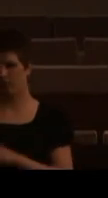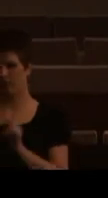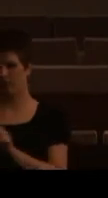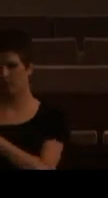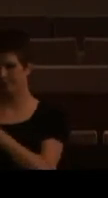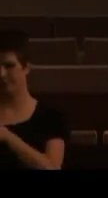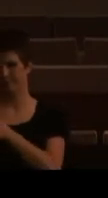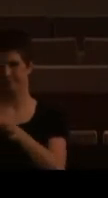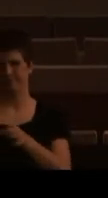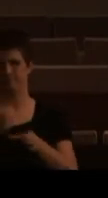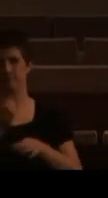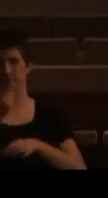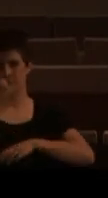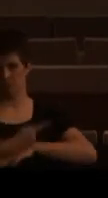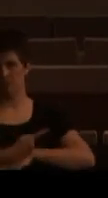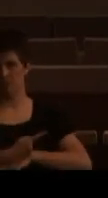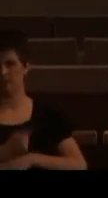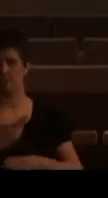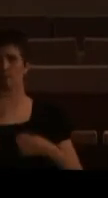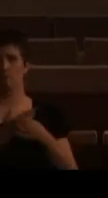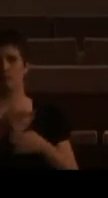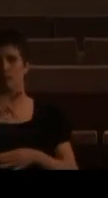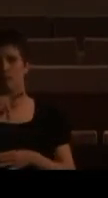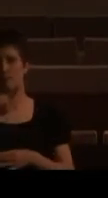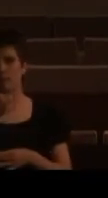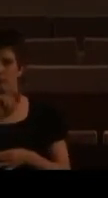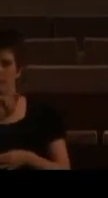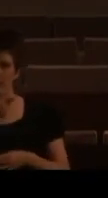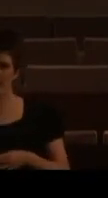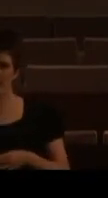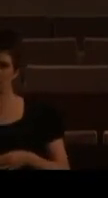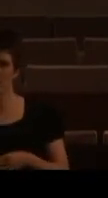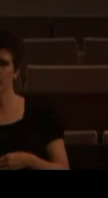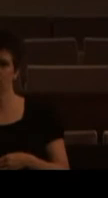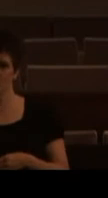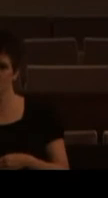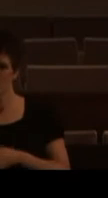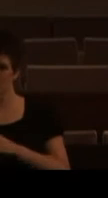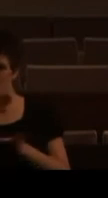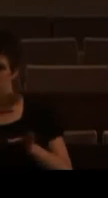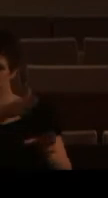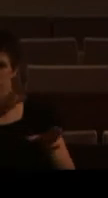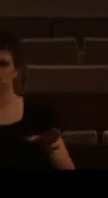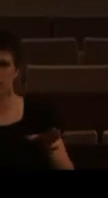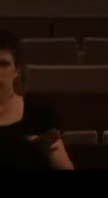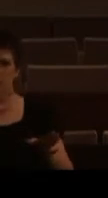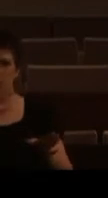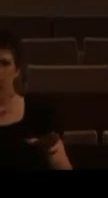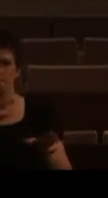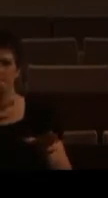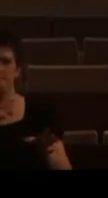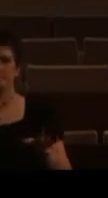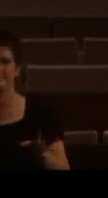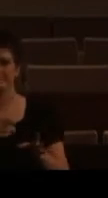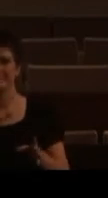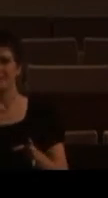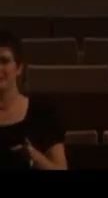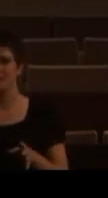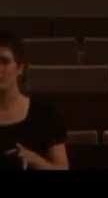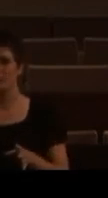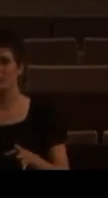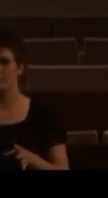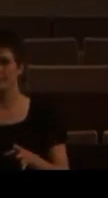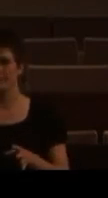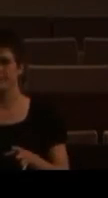they reached the Platte River, it was running very high, and Brigham Young ferried the Oregon train over in his rawhide boat. After crossing the river, the companies